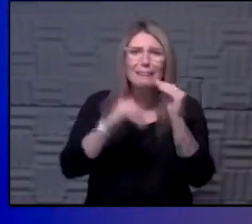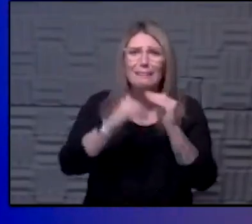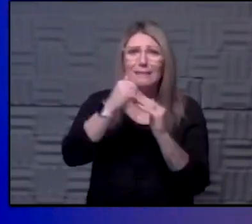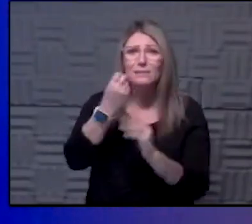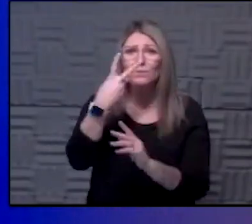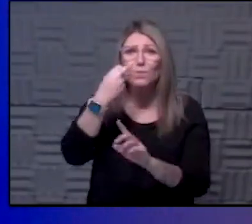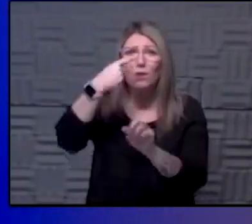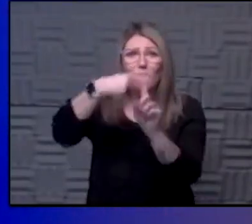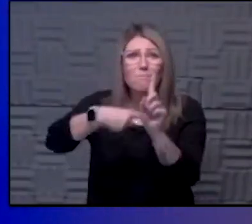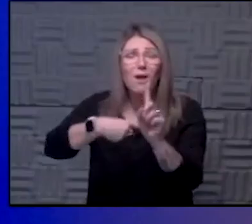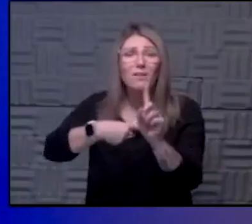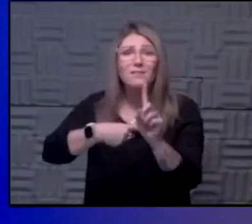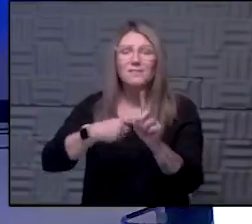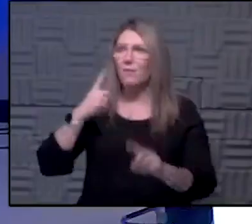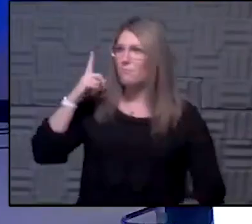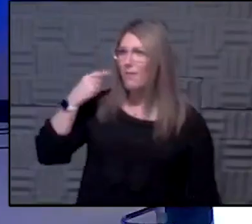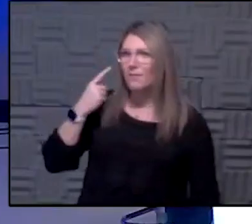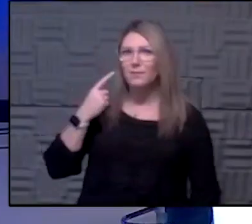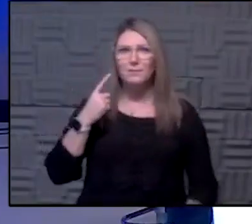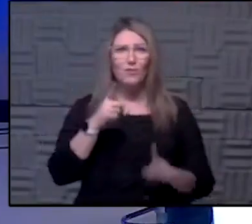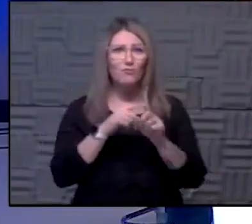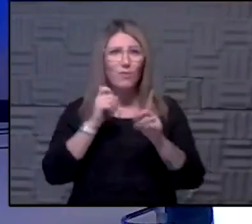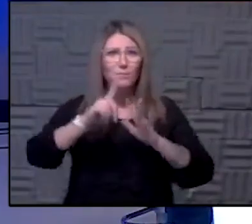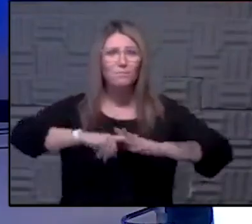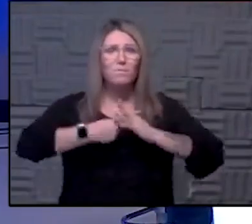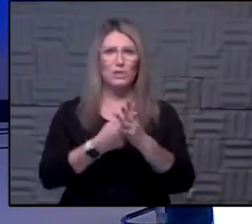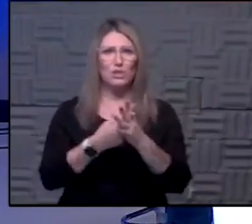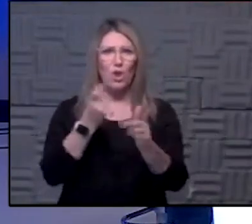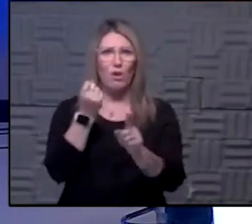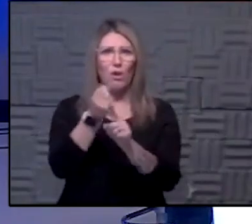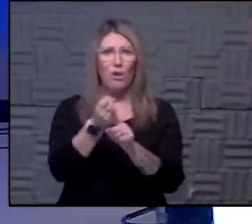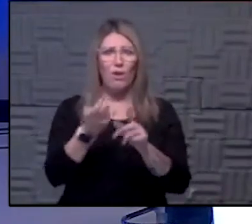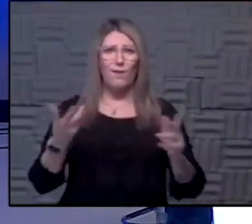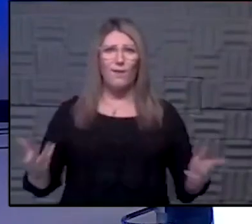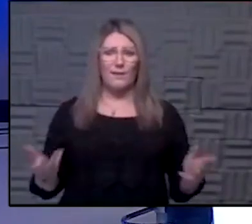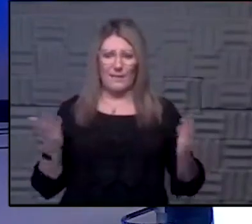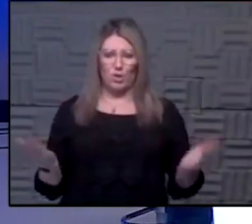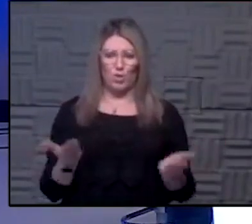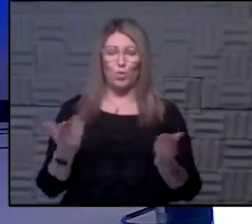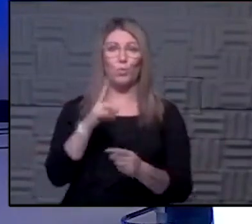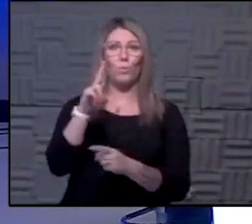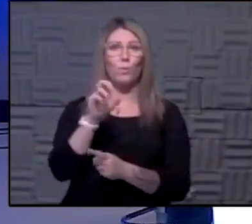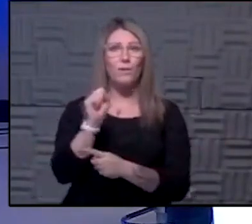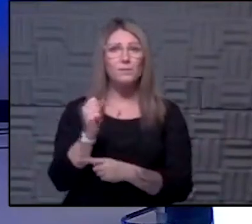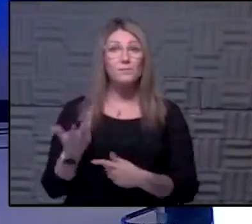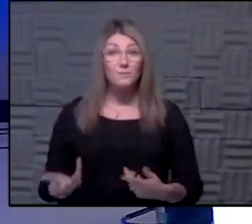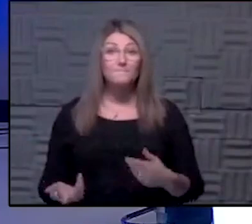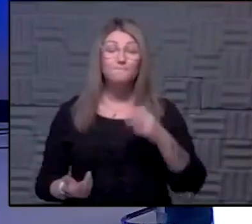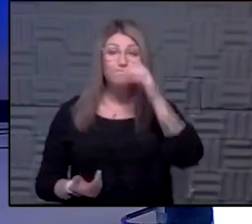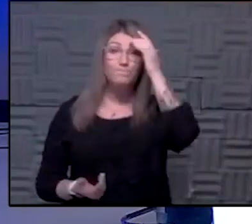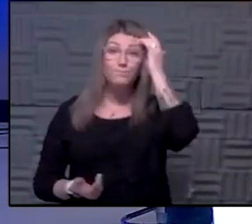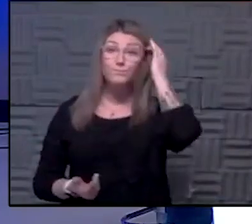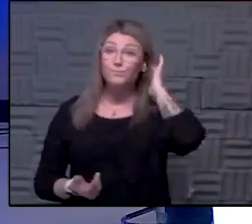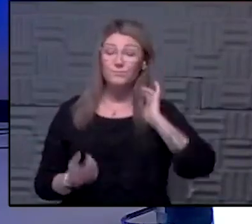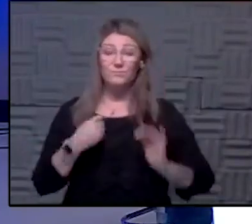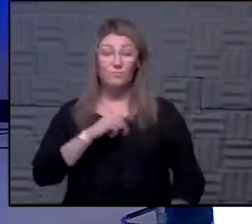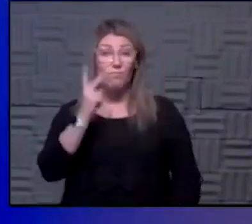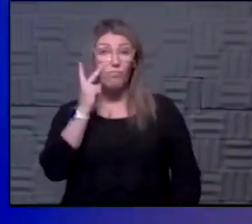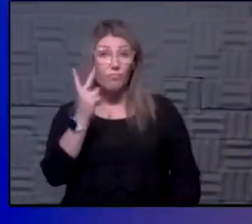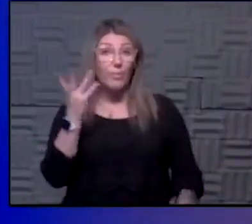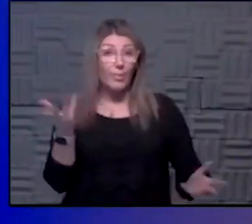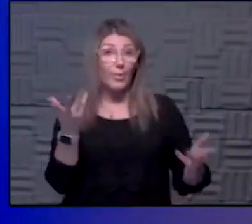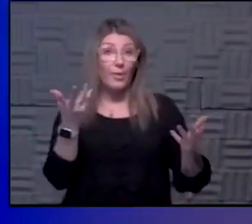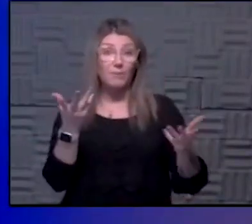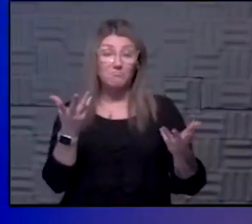months from That's crazy, isn't from the start of the pandemic. So the start of the pandemic here in the United States. So we see what can happen when you